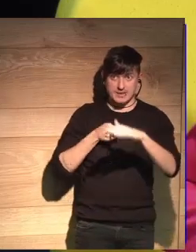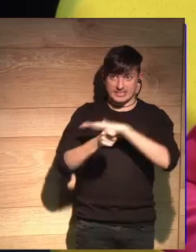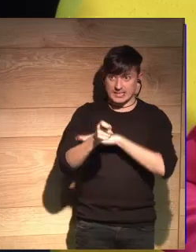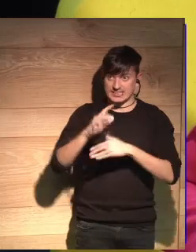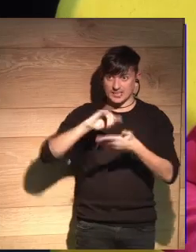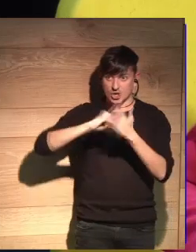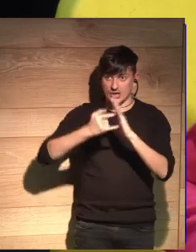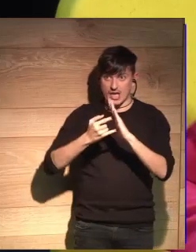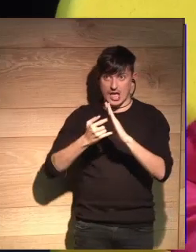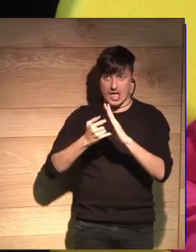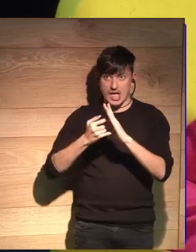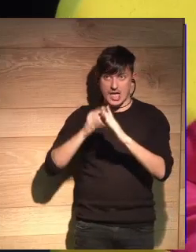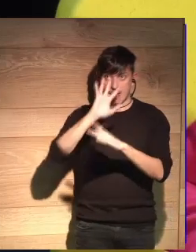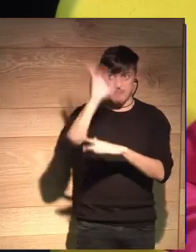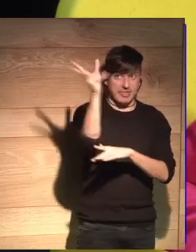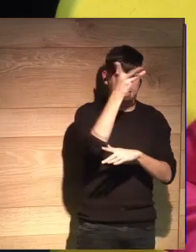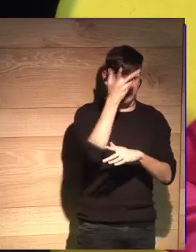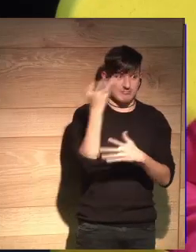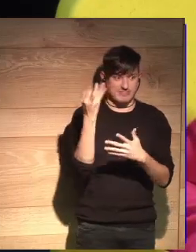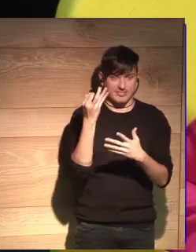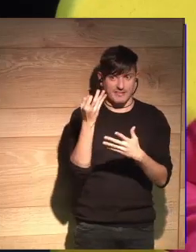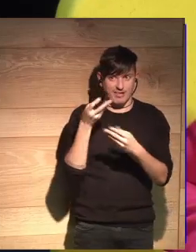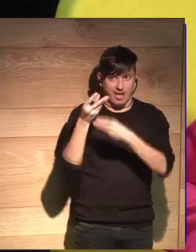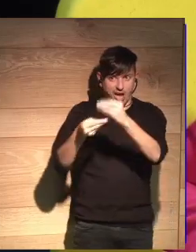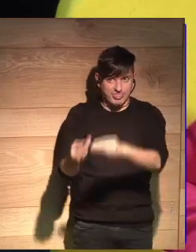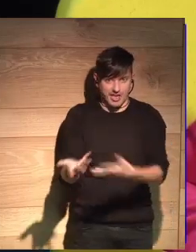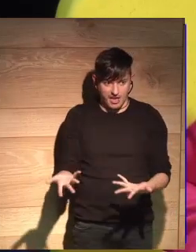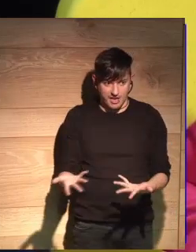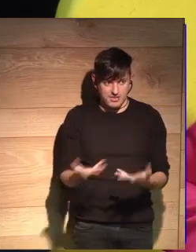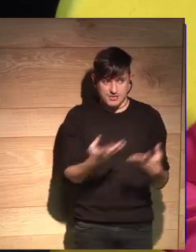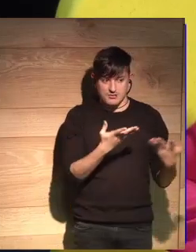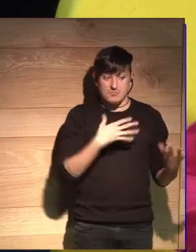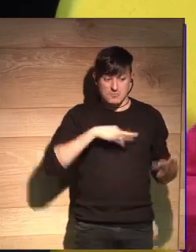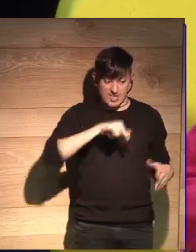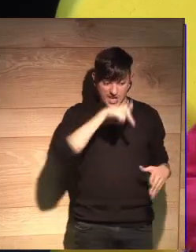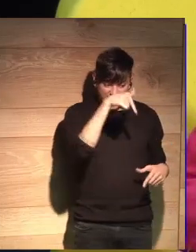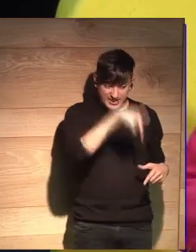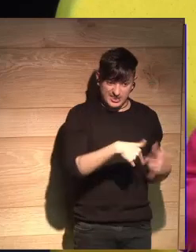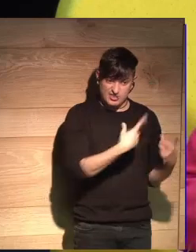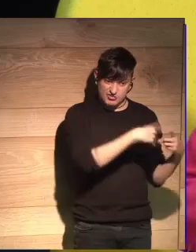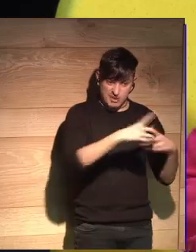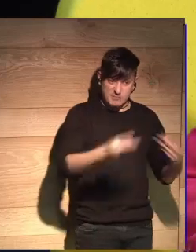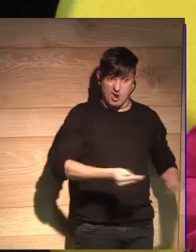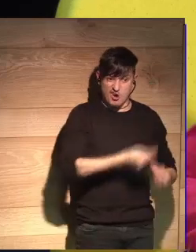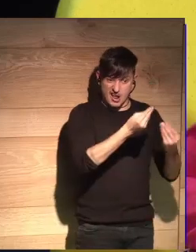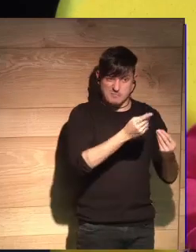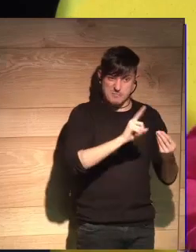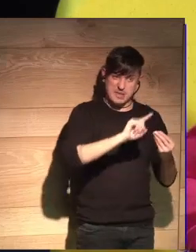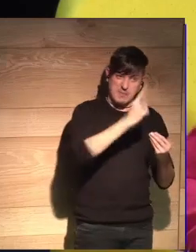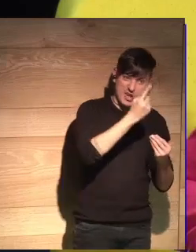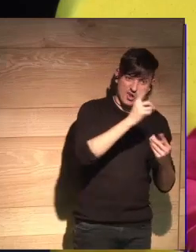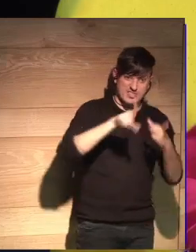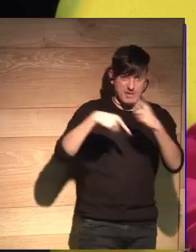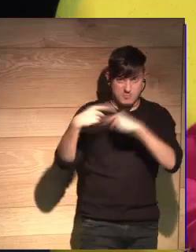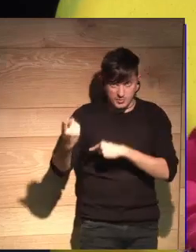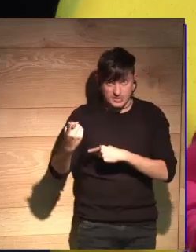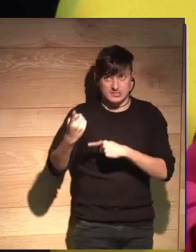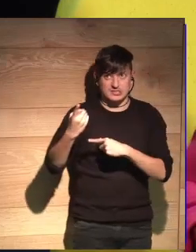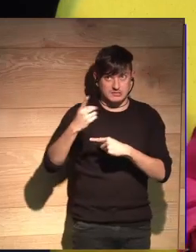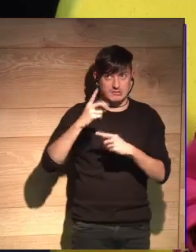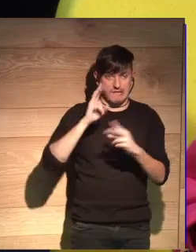saner world, we would start on Earth and then go to space, but we're not in a quite sane world. Similarly, automated manufacturing,